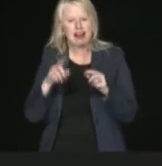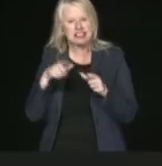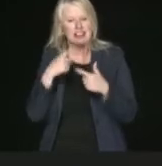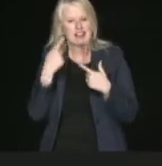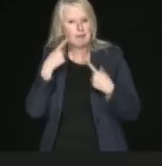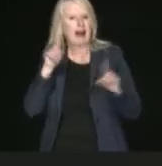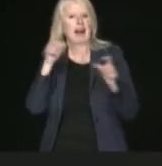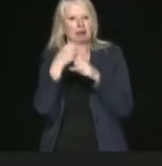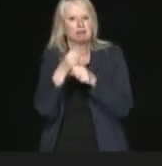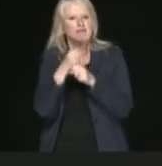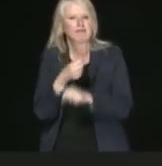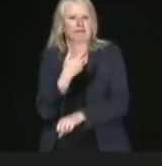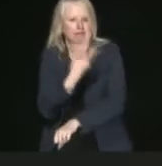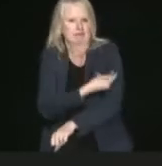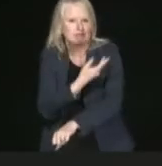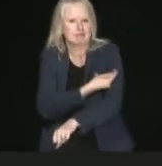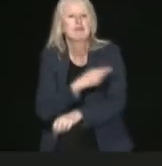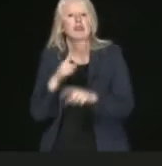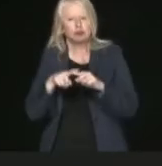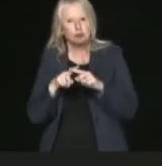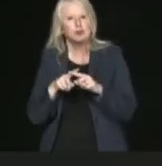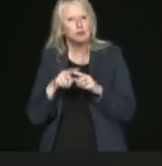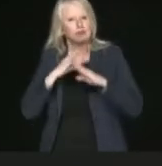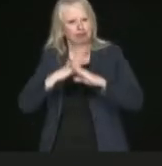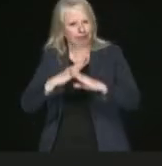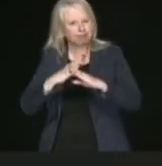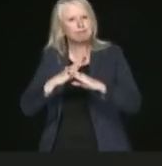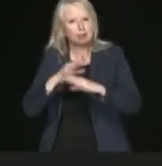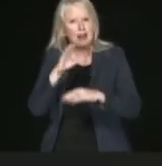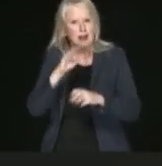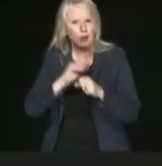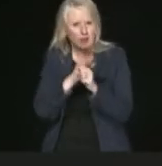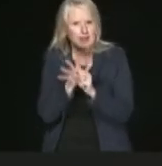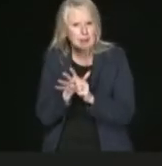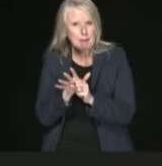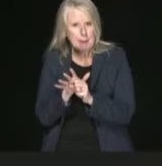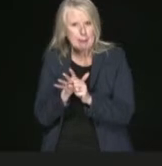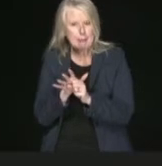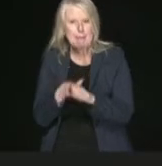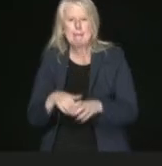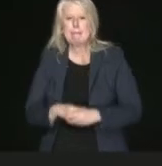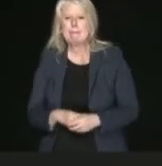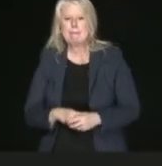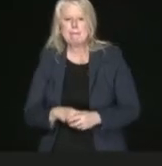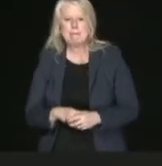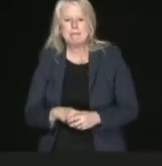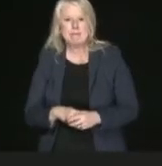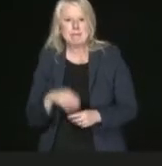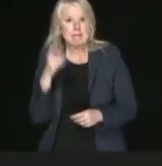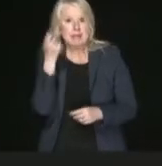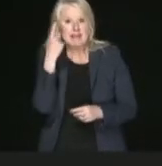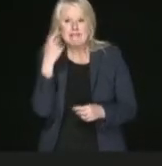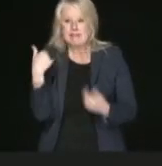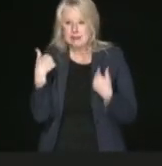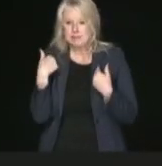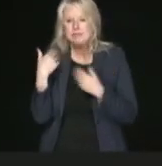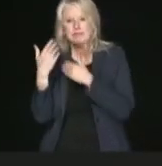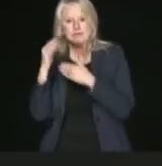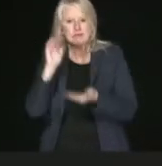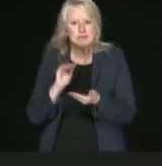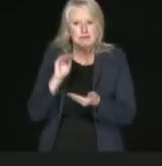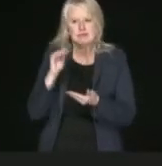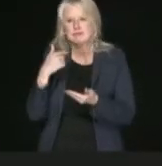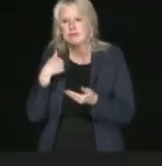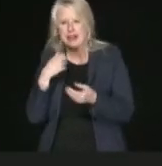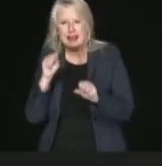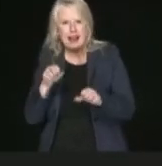there's a vaccine against COVID-19. However, there will be some relaxation of restrictions